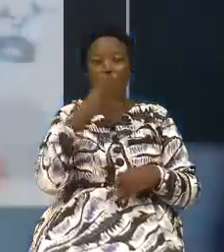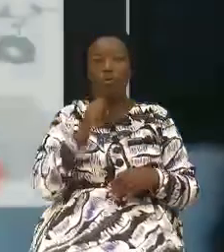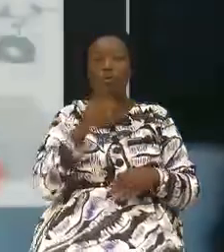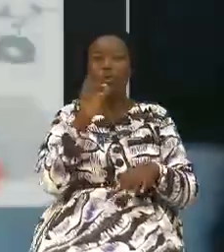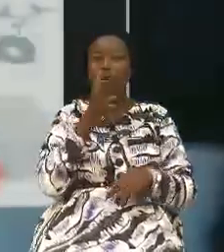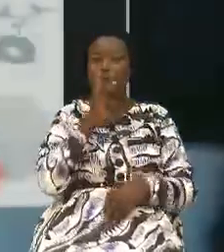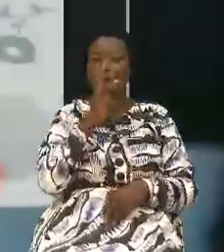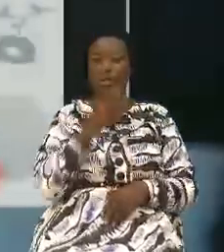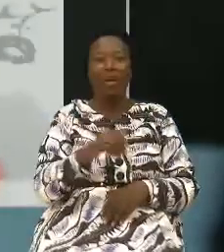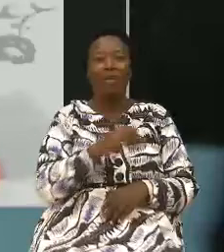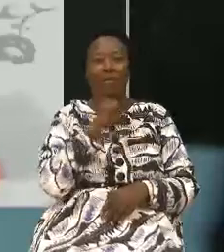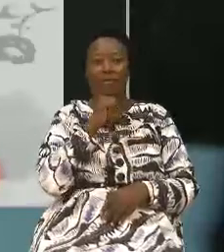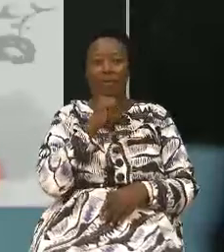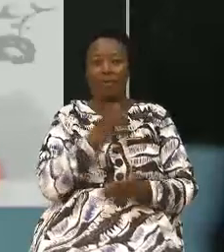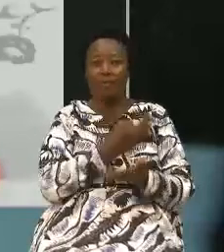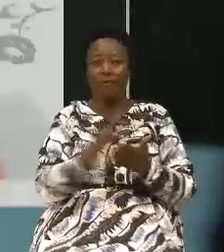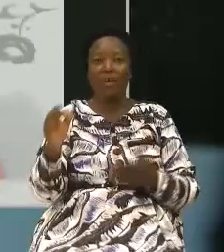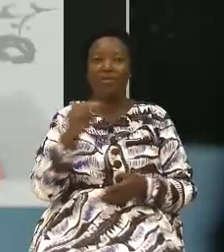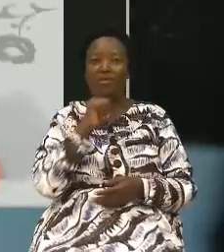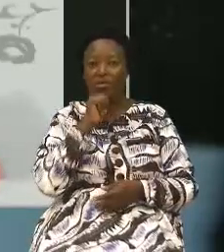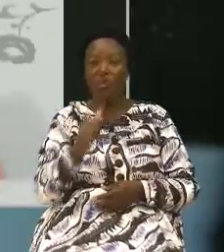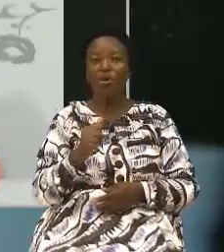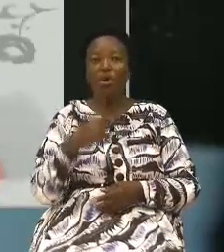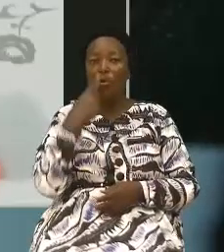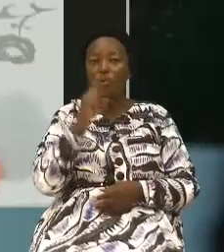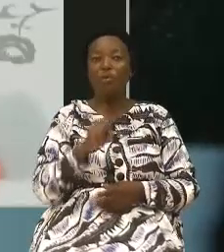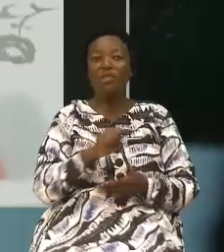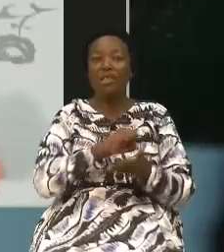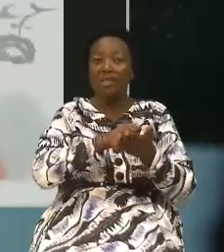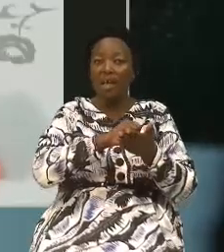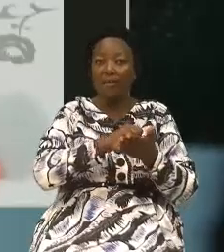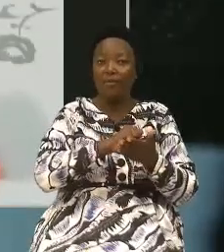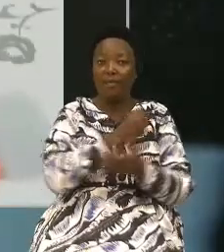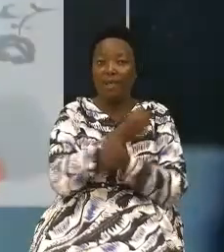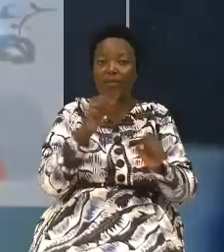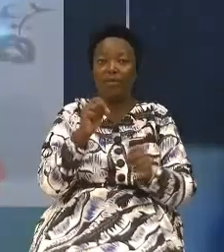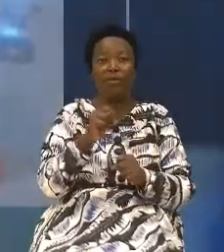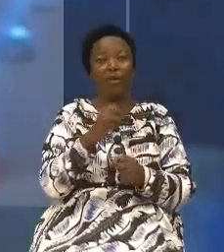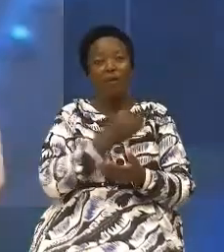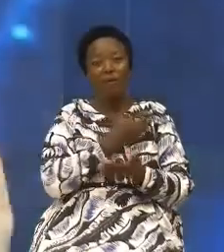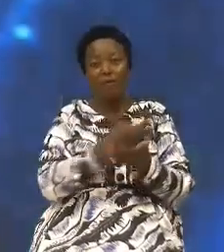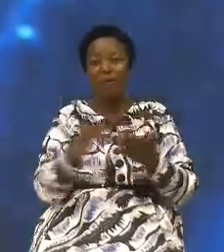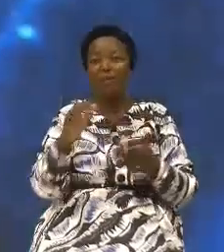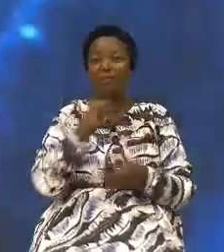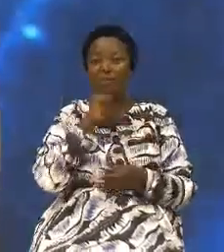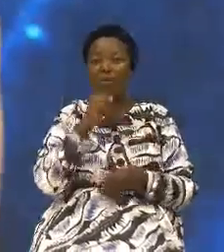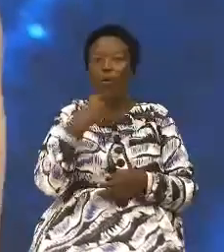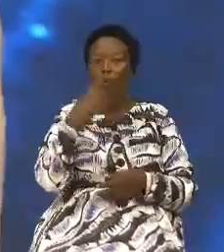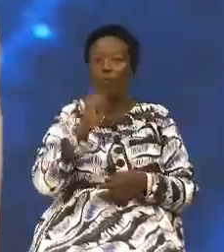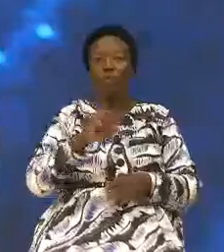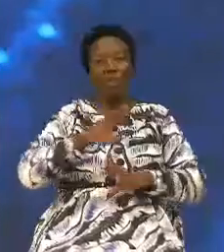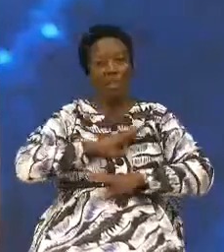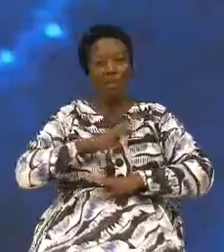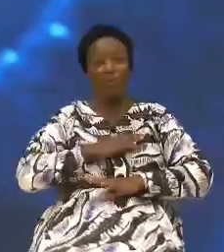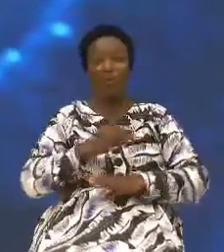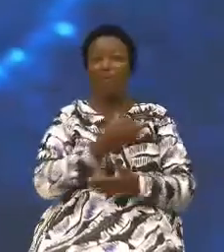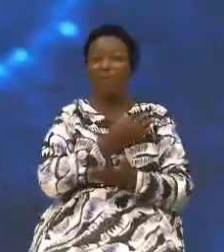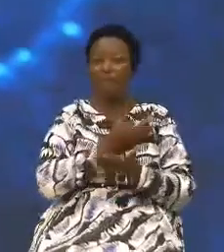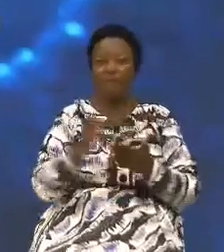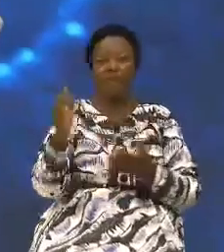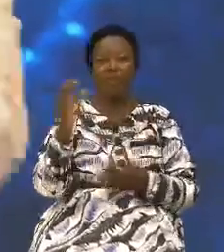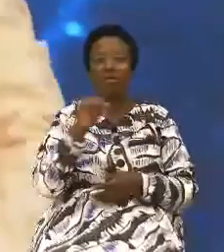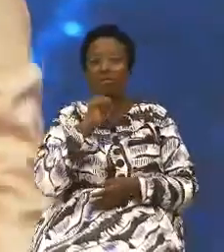not, whose salvation fails not, whose satisfaction fails not,